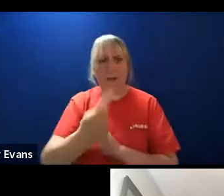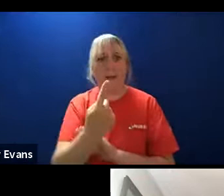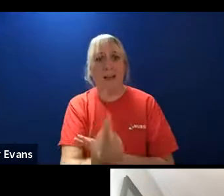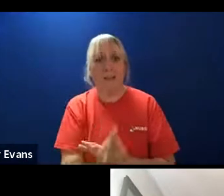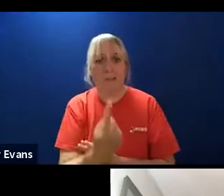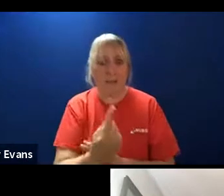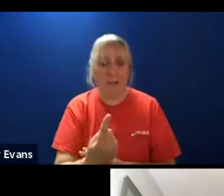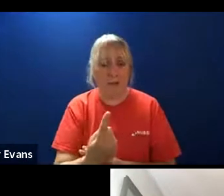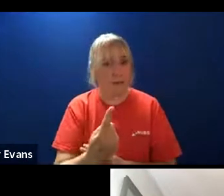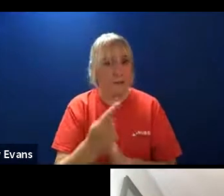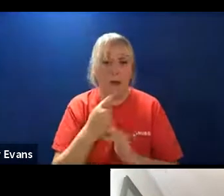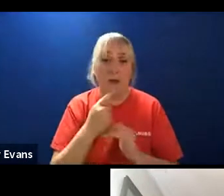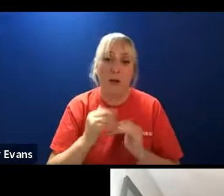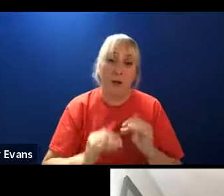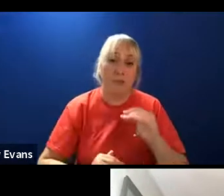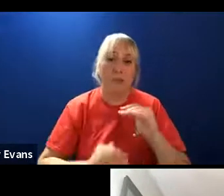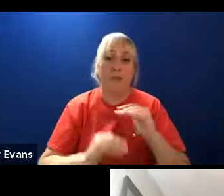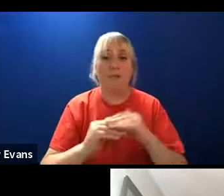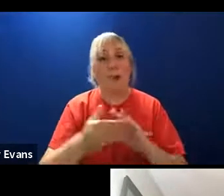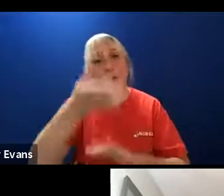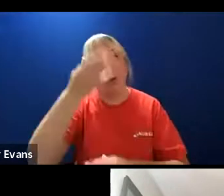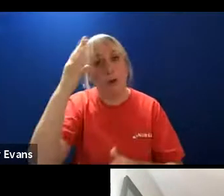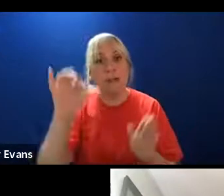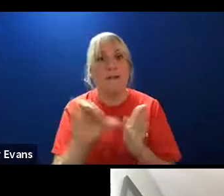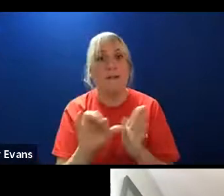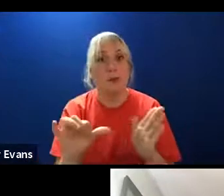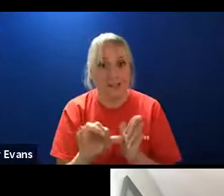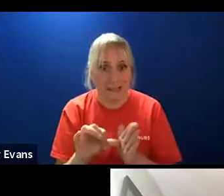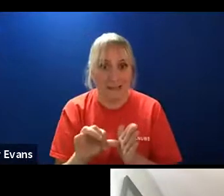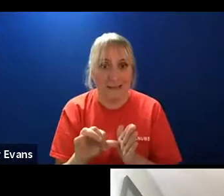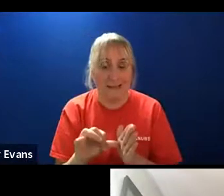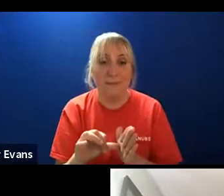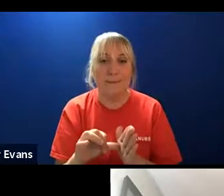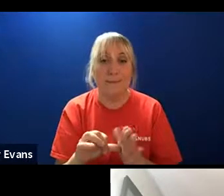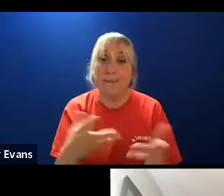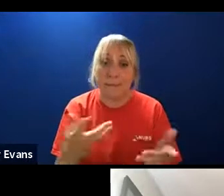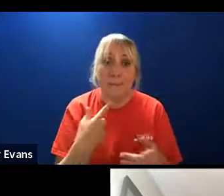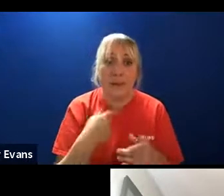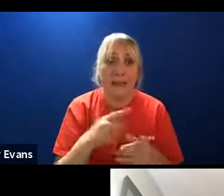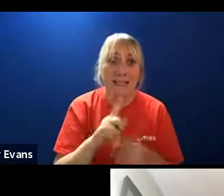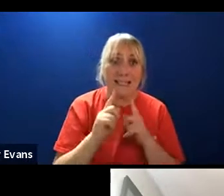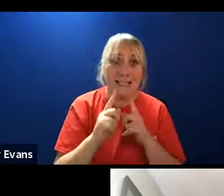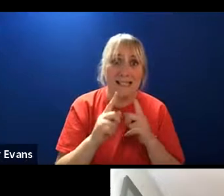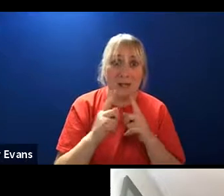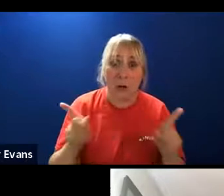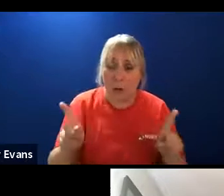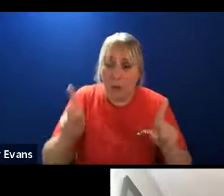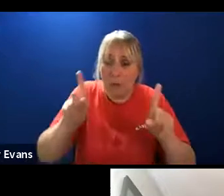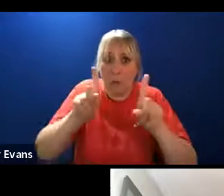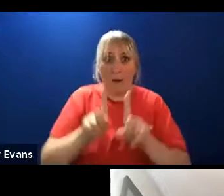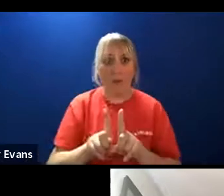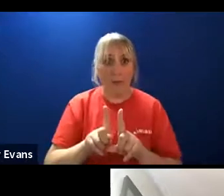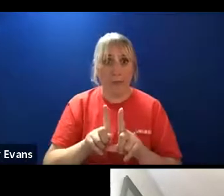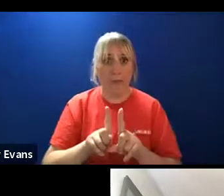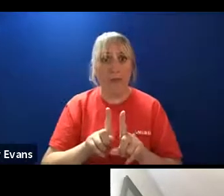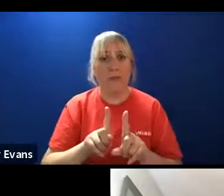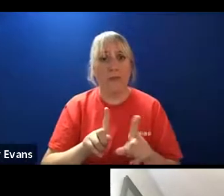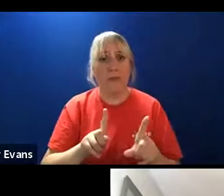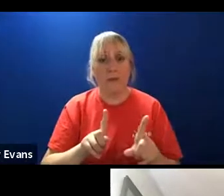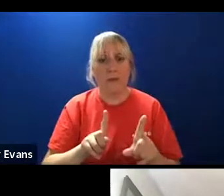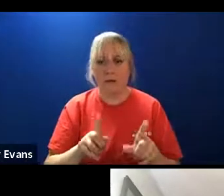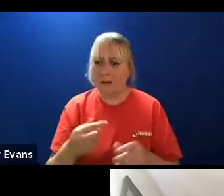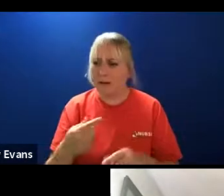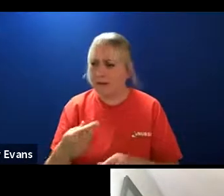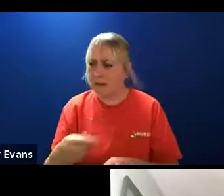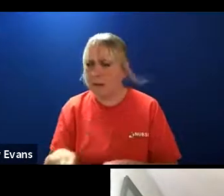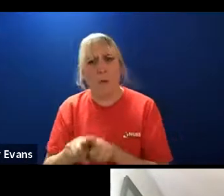learning difficulties, and there was a teacher with the child all the time and an assistant. And at